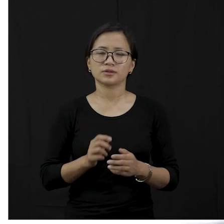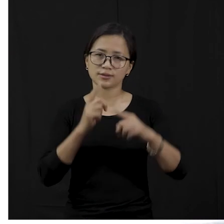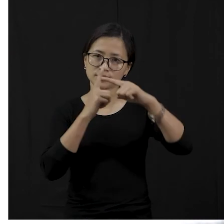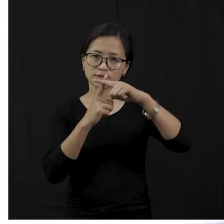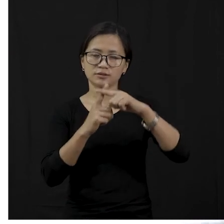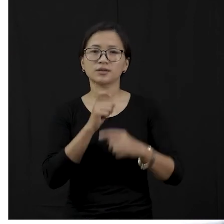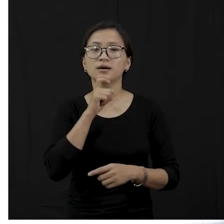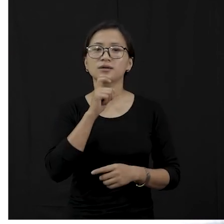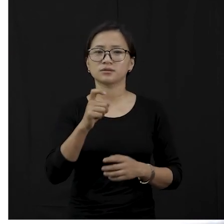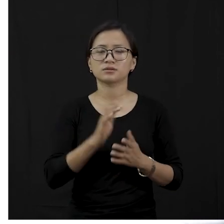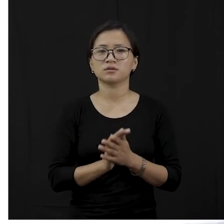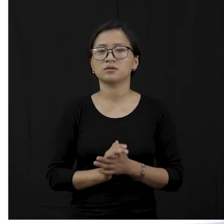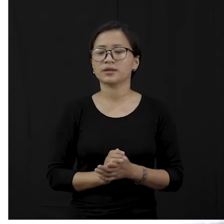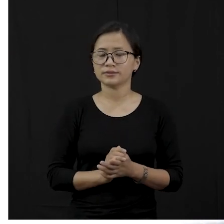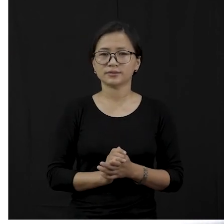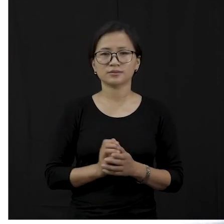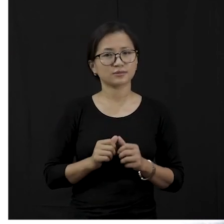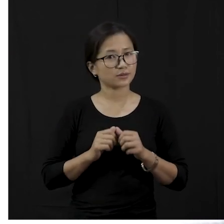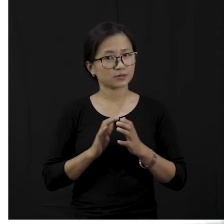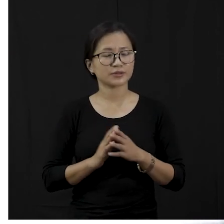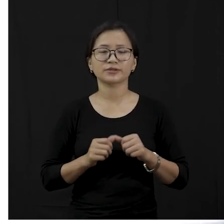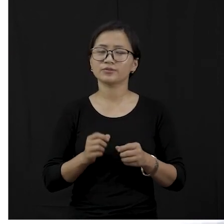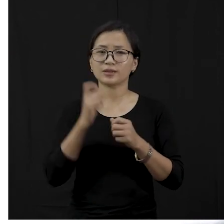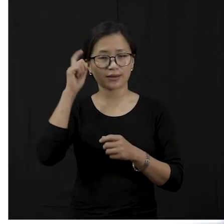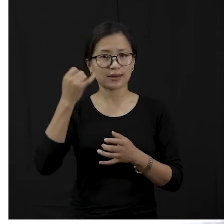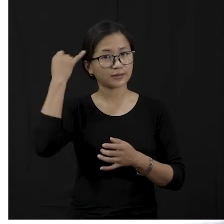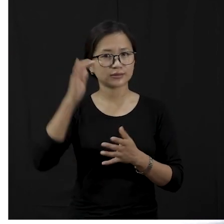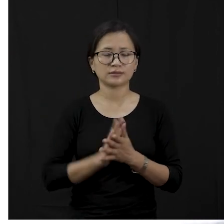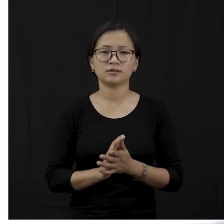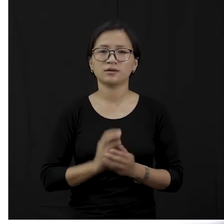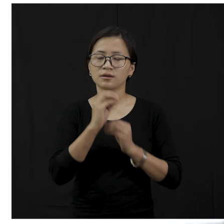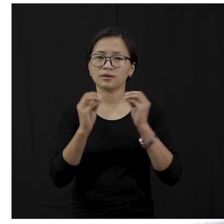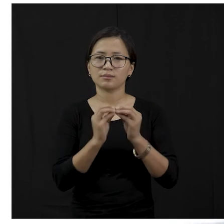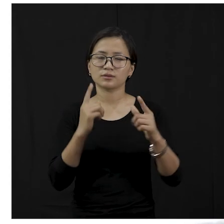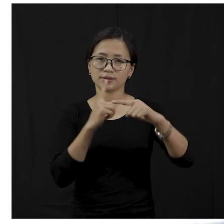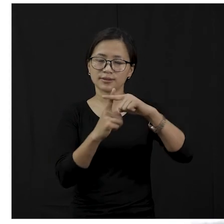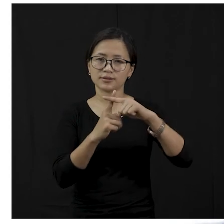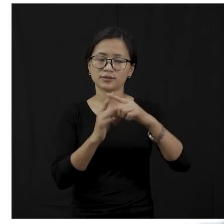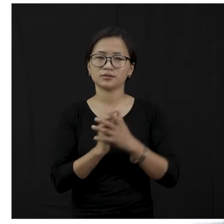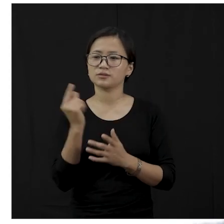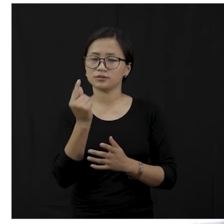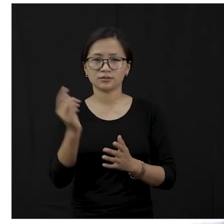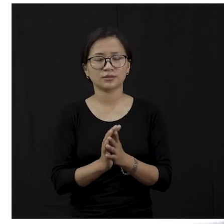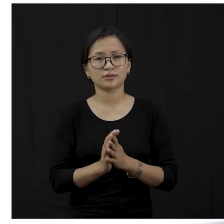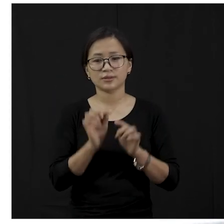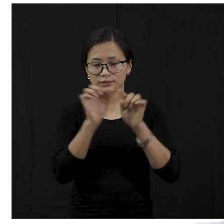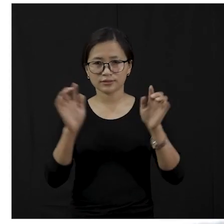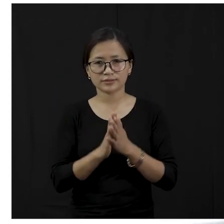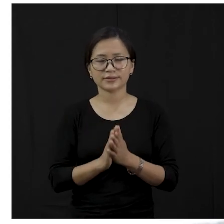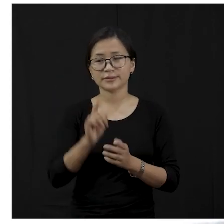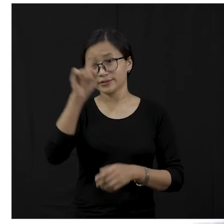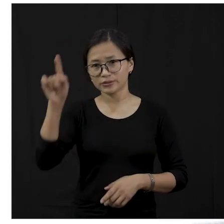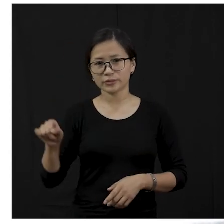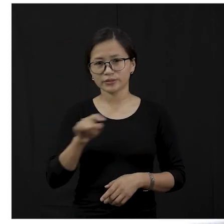can ask in our comment box. Okay? I hope you got an idea about addition by using number line and number